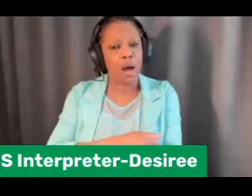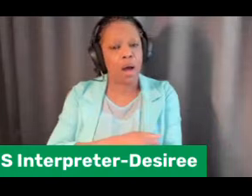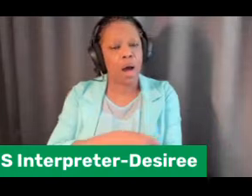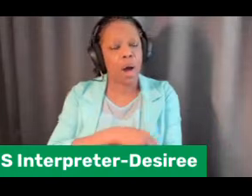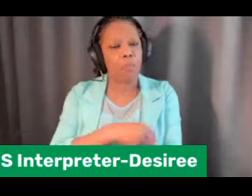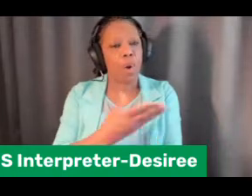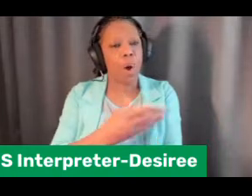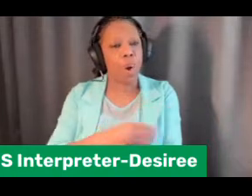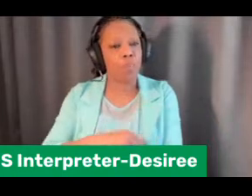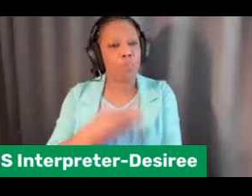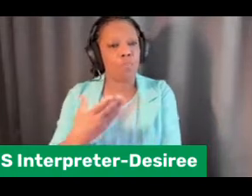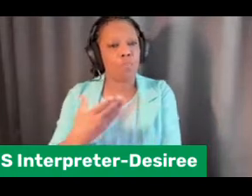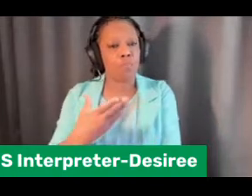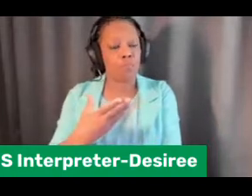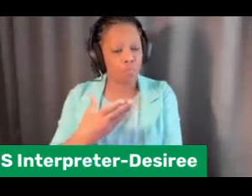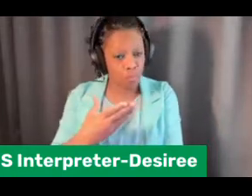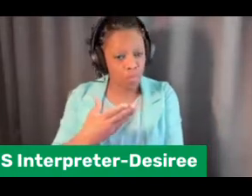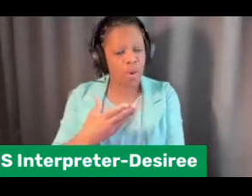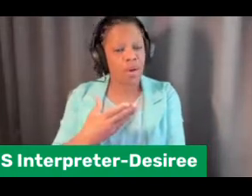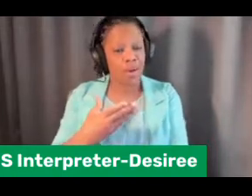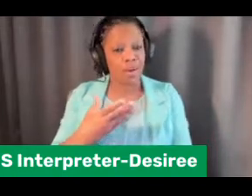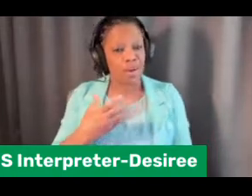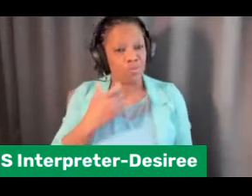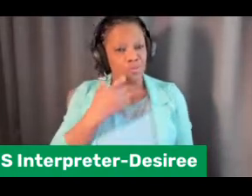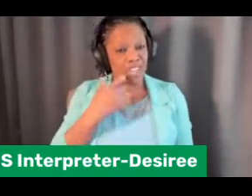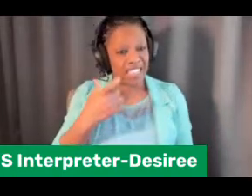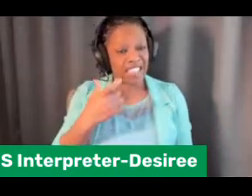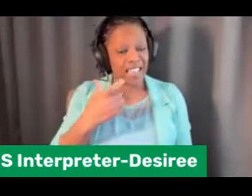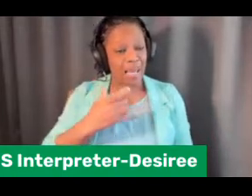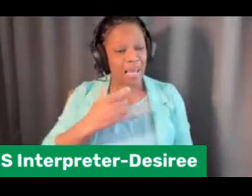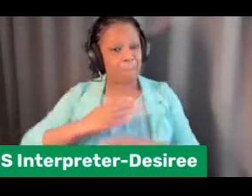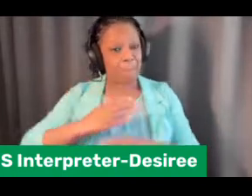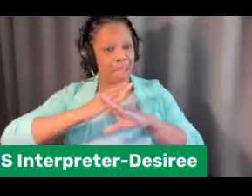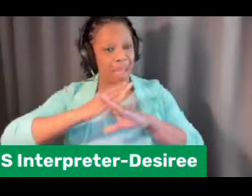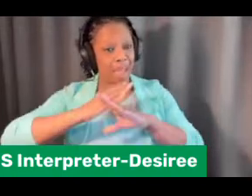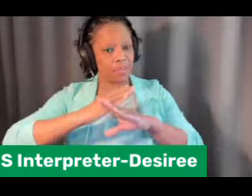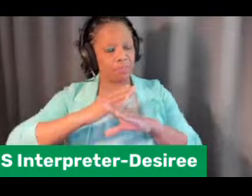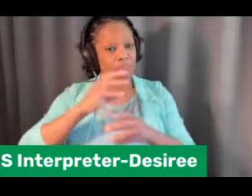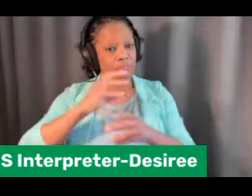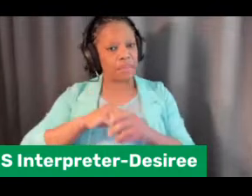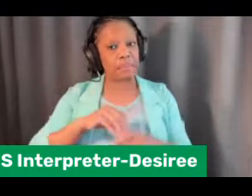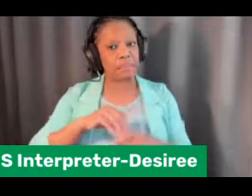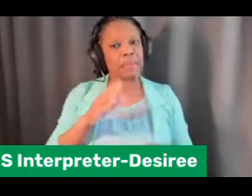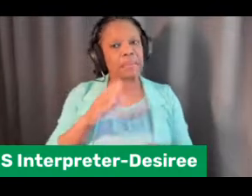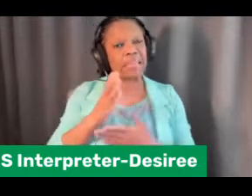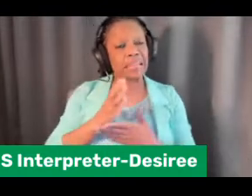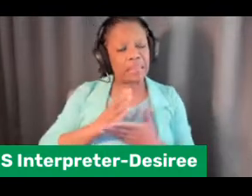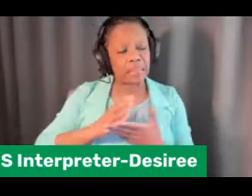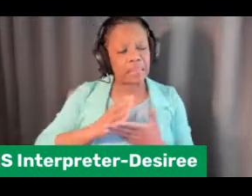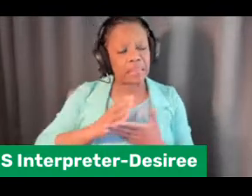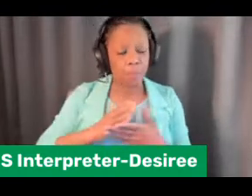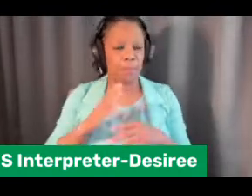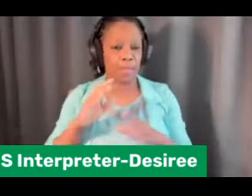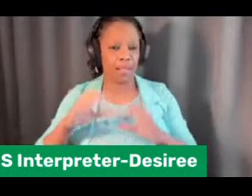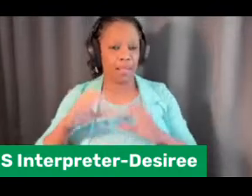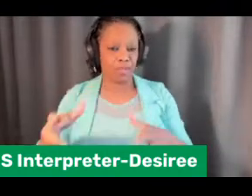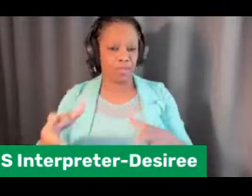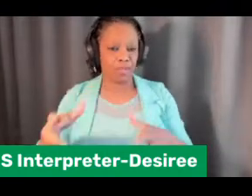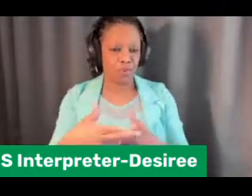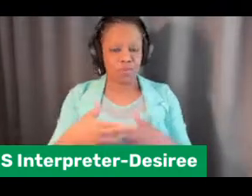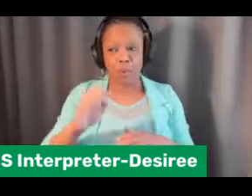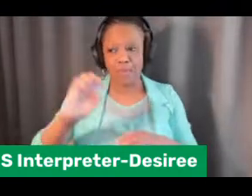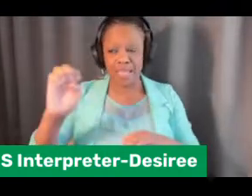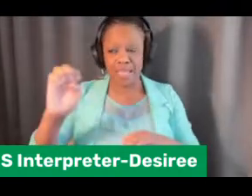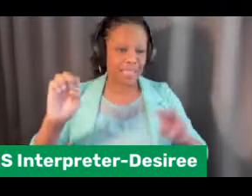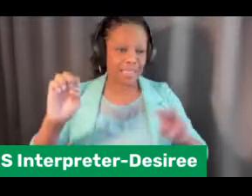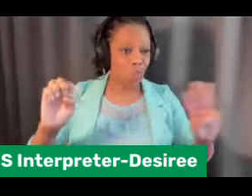some classrooms on the West Coast and the Southwest because it is too religious, I believe was the claim. But